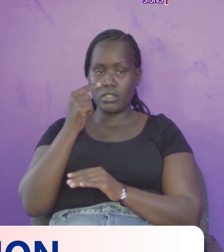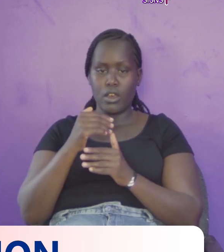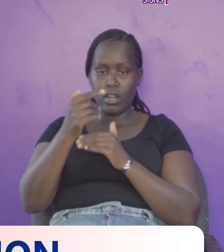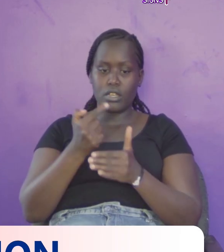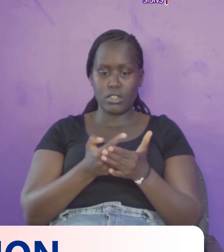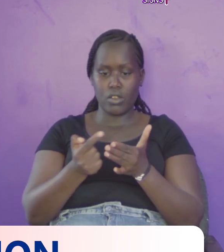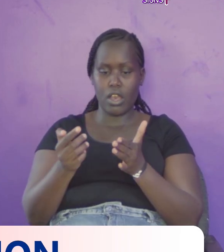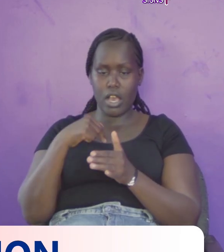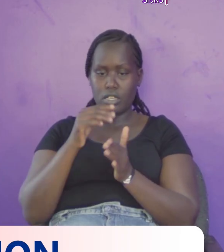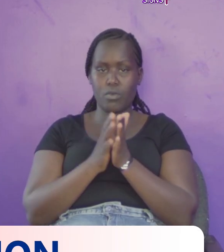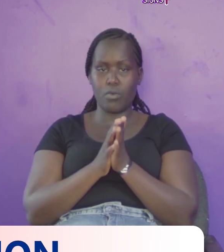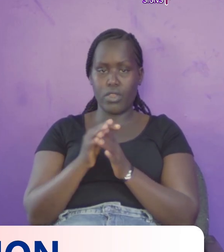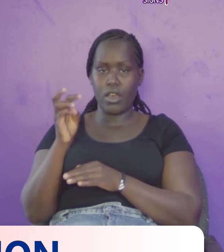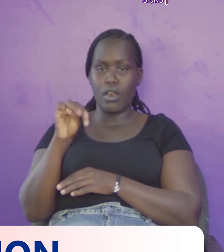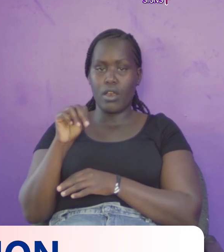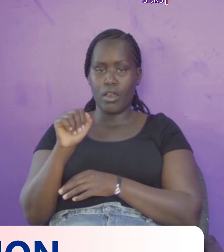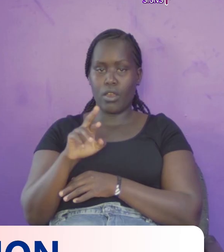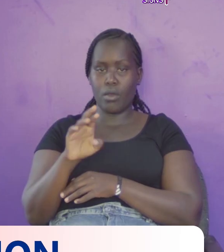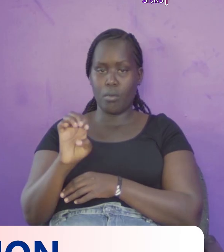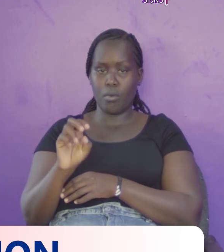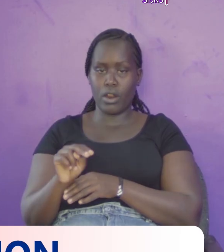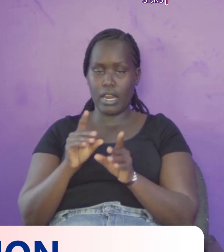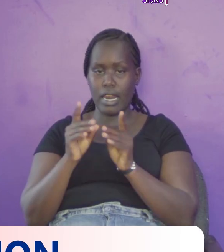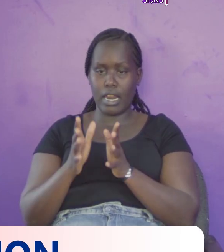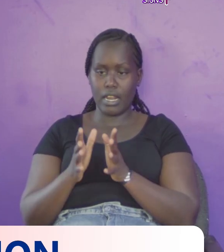been with Maureen Carl, director Smile Natoto. Sign language